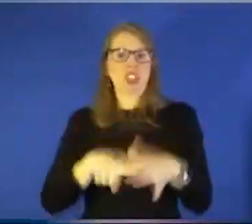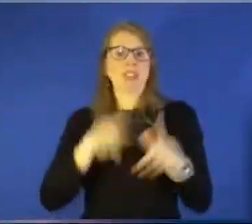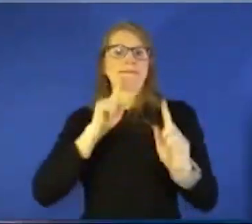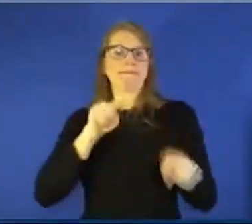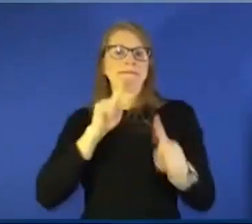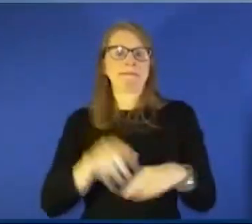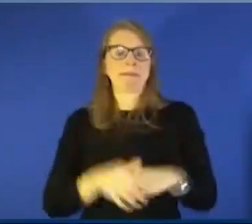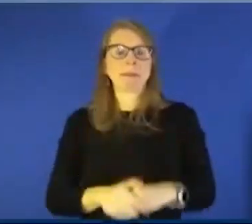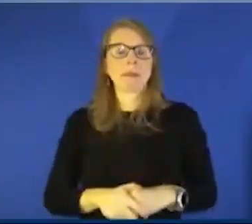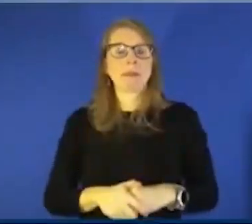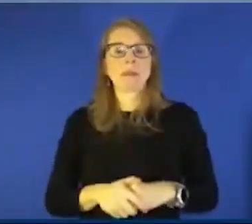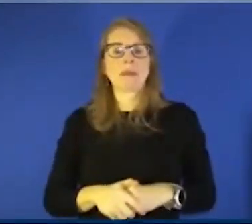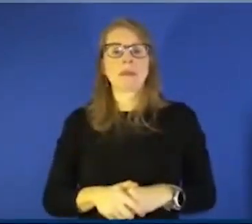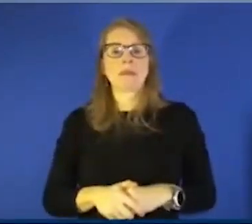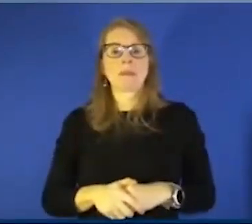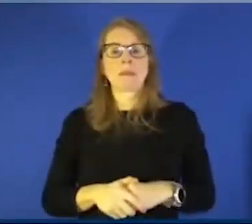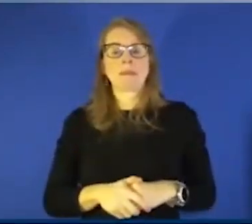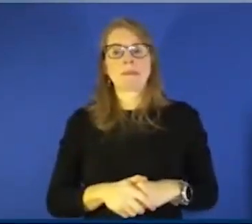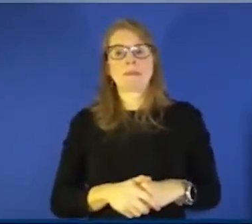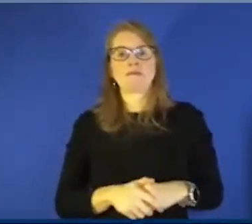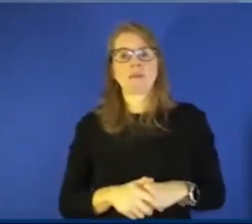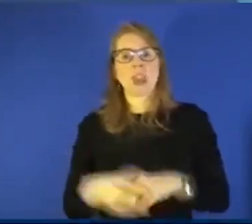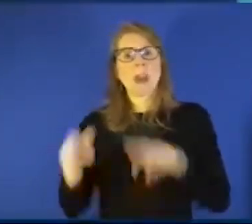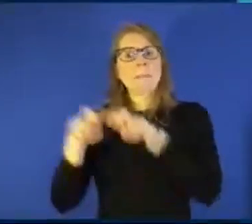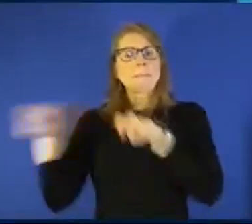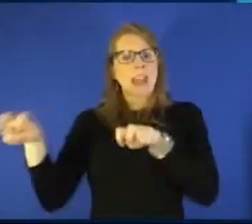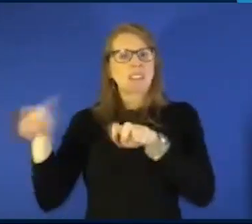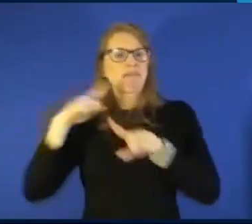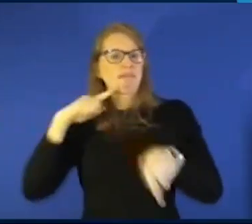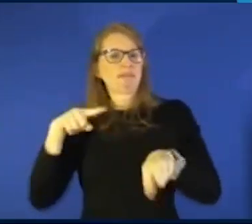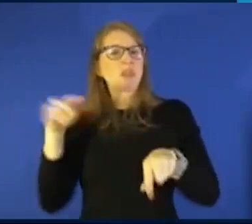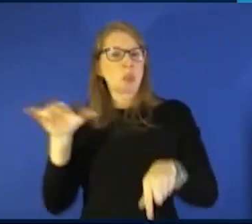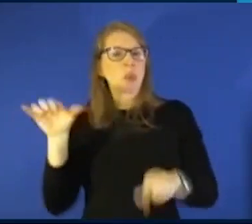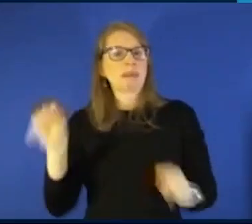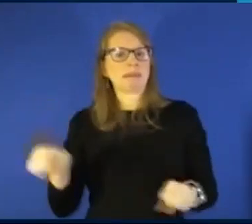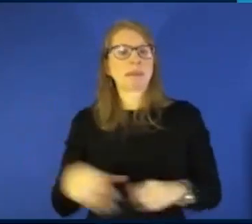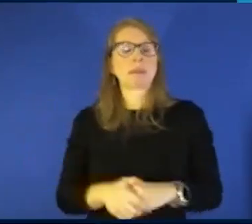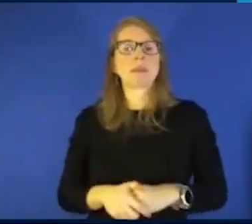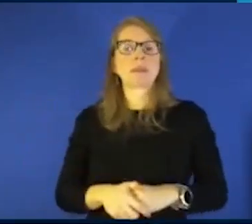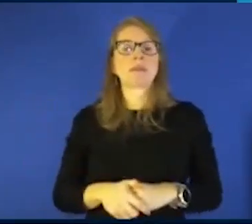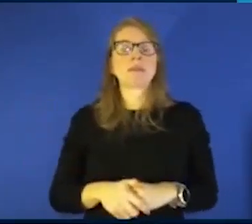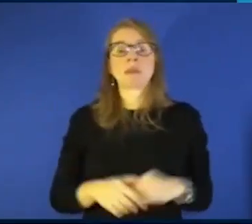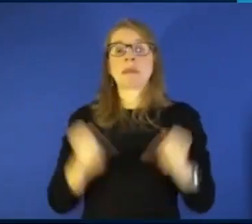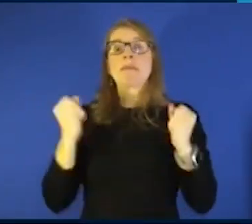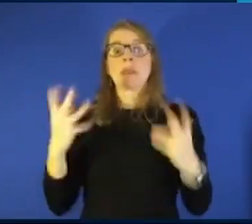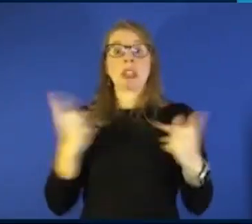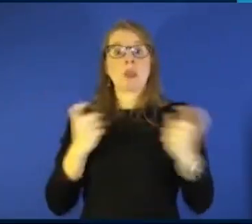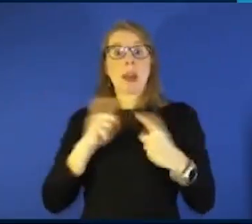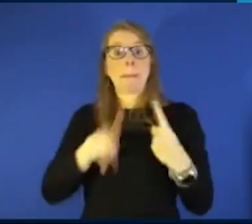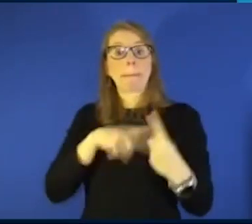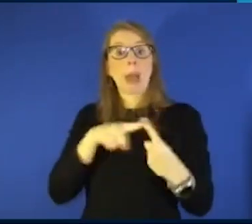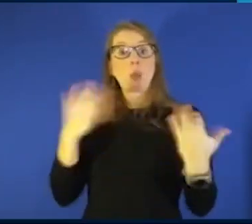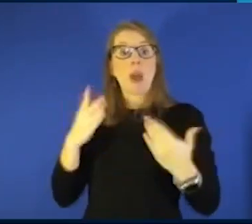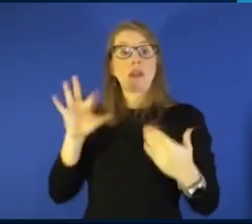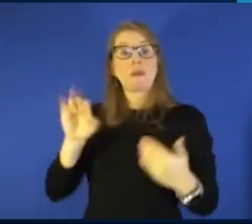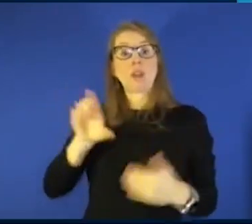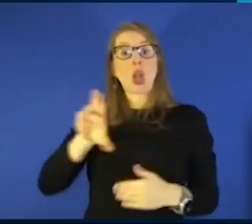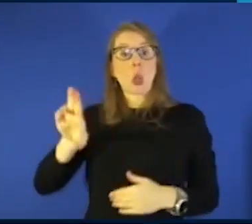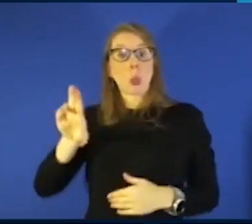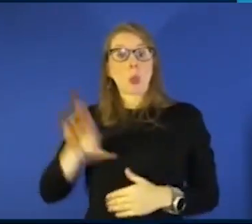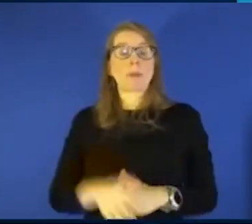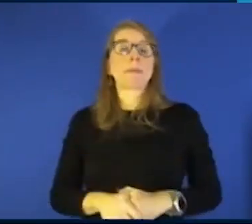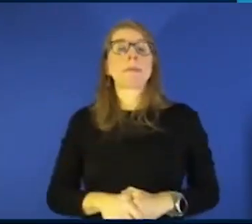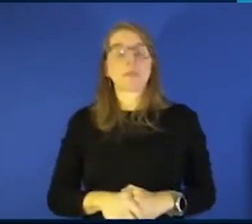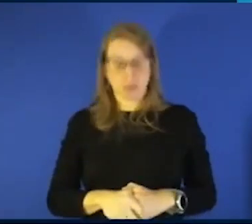well for you and our other chief medical officers around the area. We're getting a lot of questions about the flu, and I wanted to